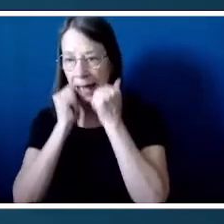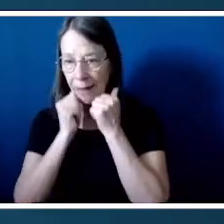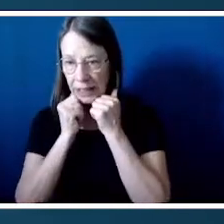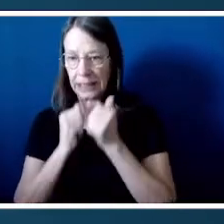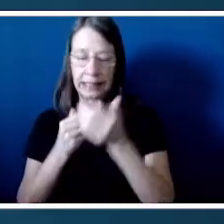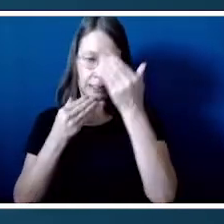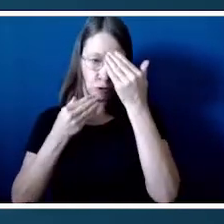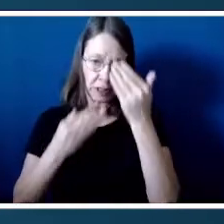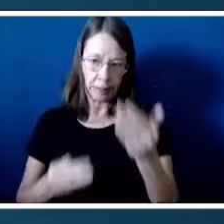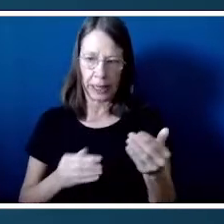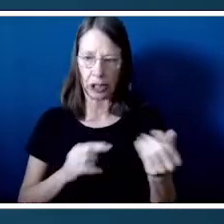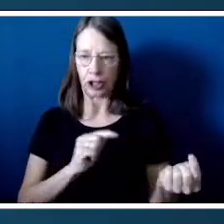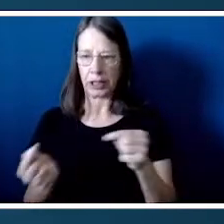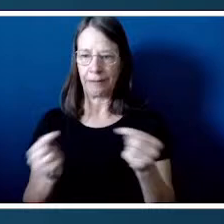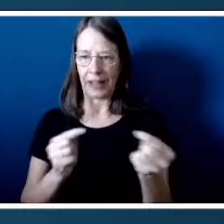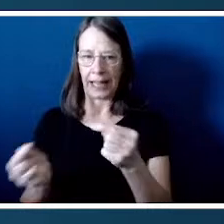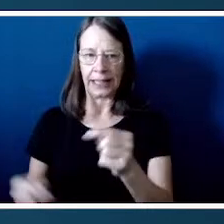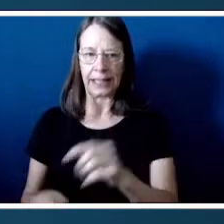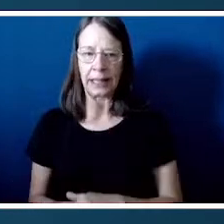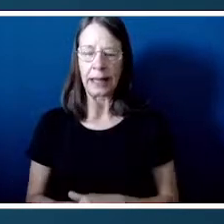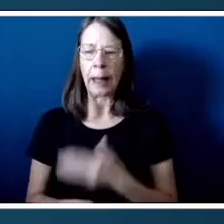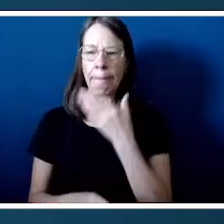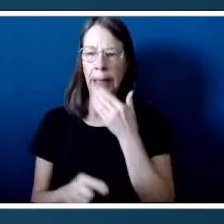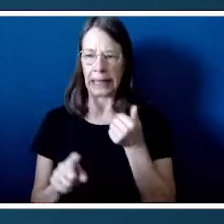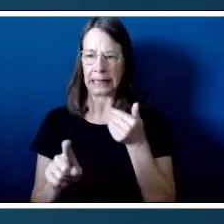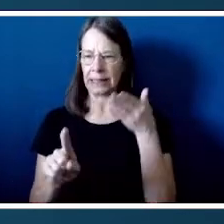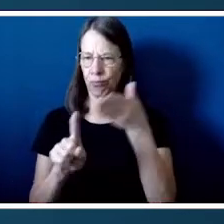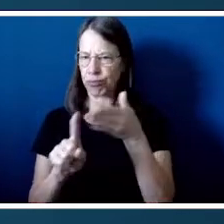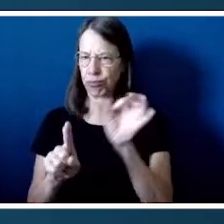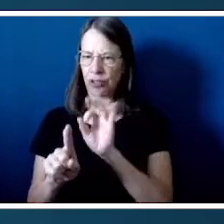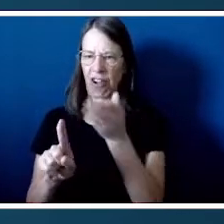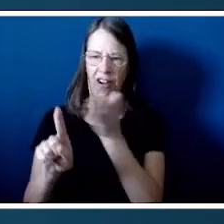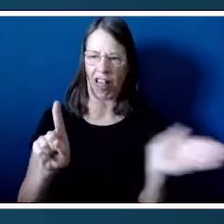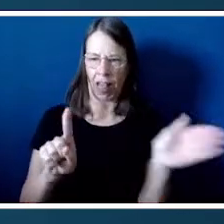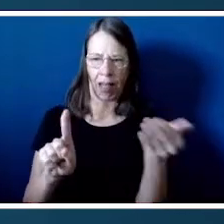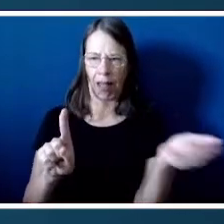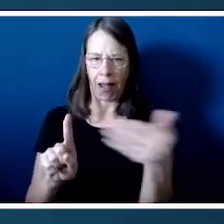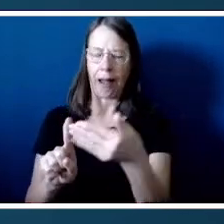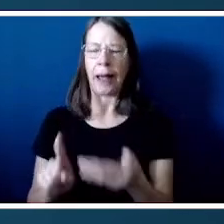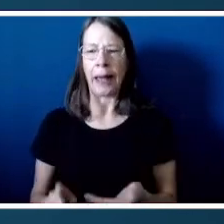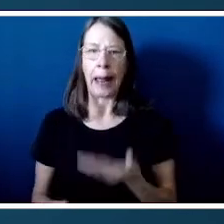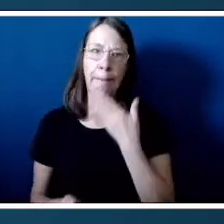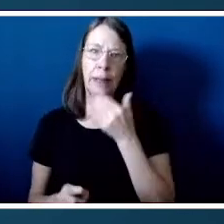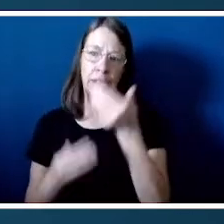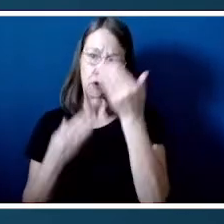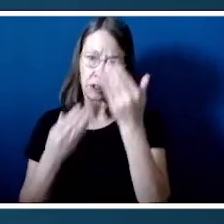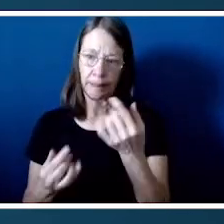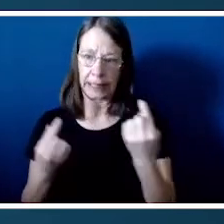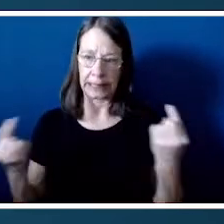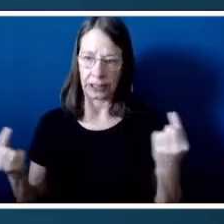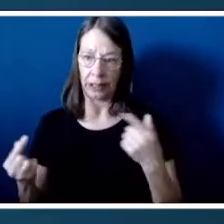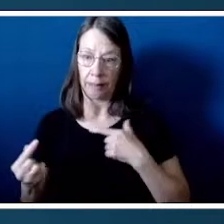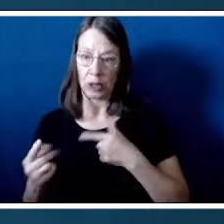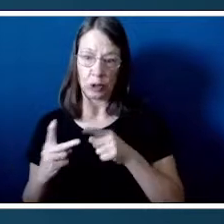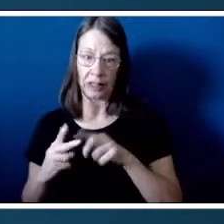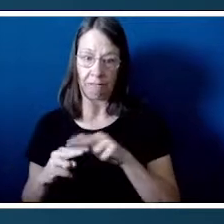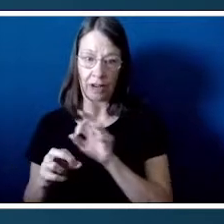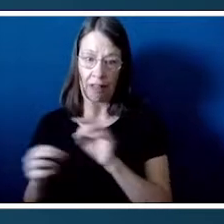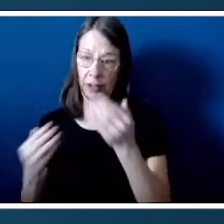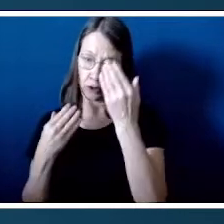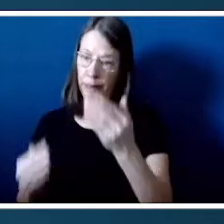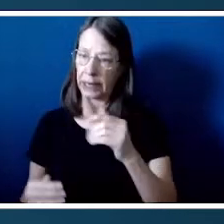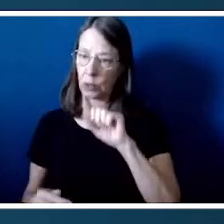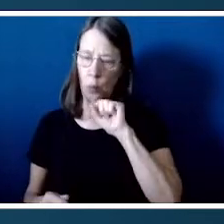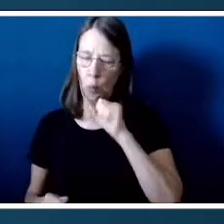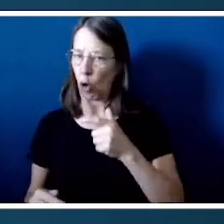at the conference to the point and be respectful. Disrespect in any form won't be tolerated. All conference rooms will